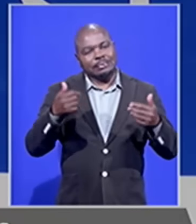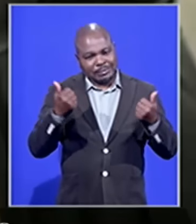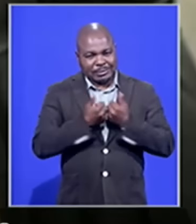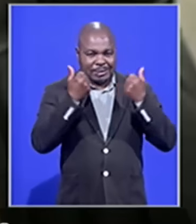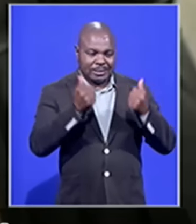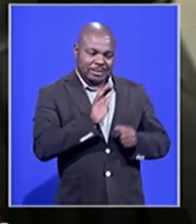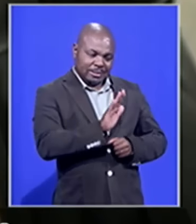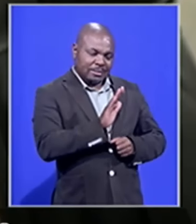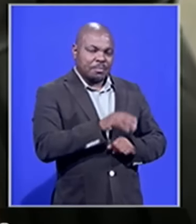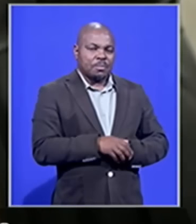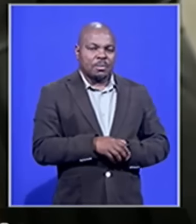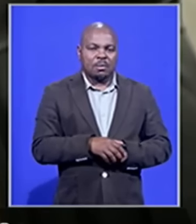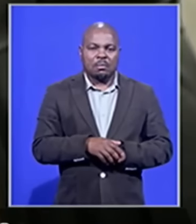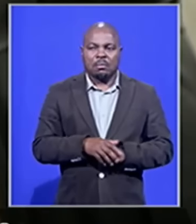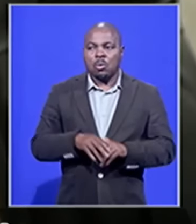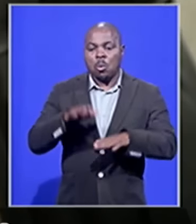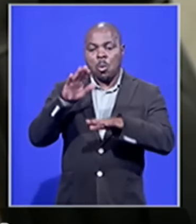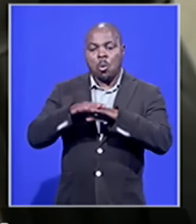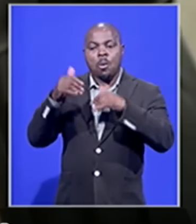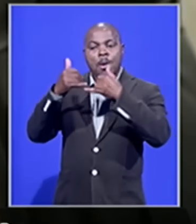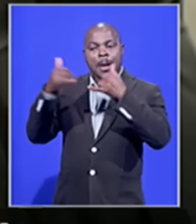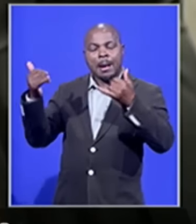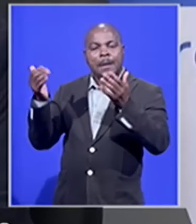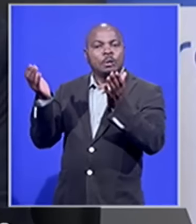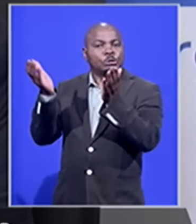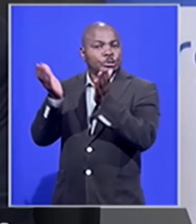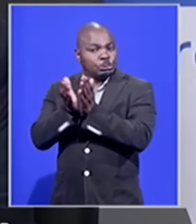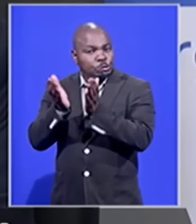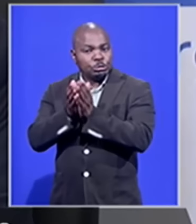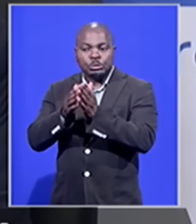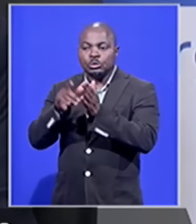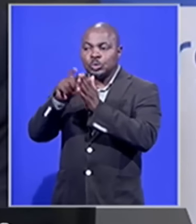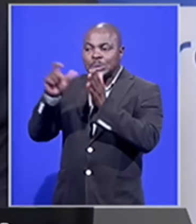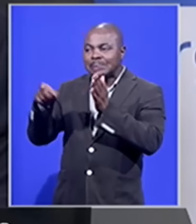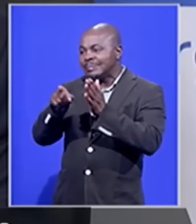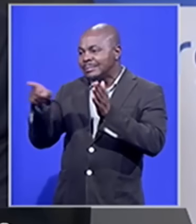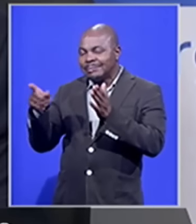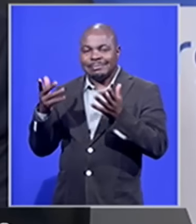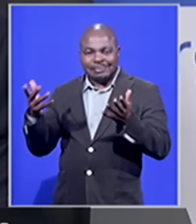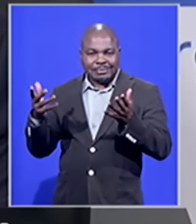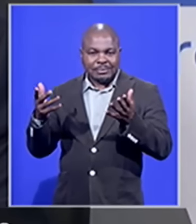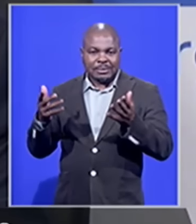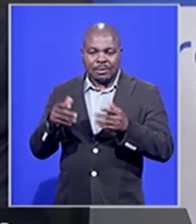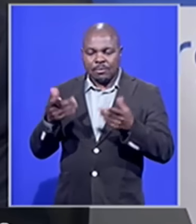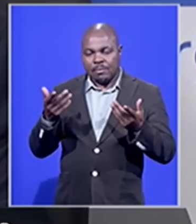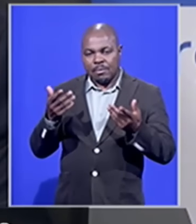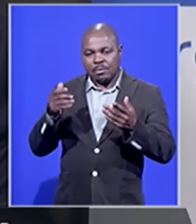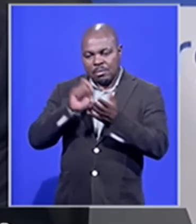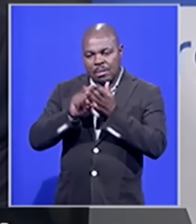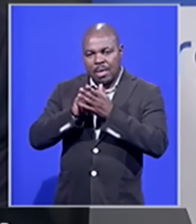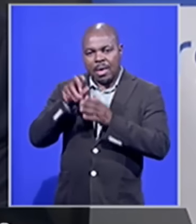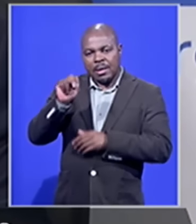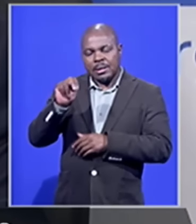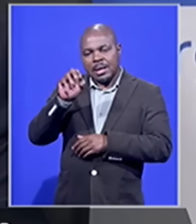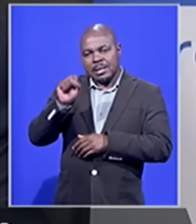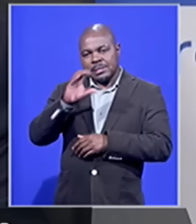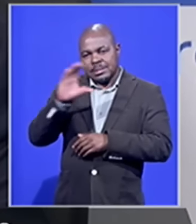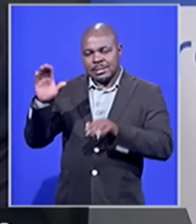non-negotiables for online schools registering candidates for the NSC examinations are as